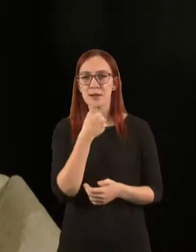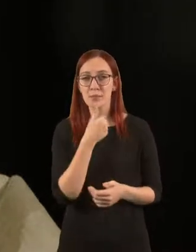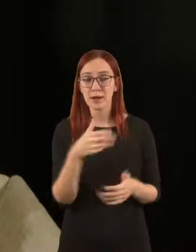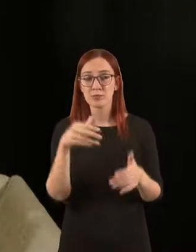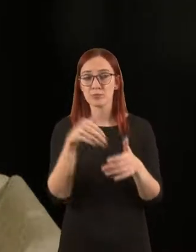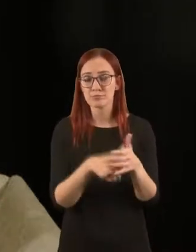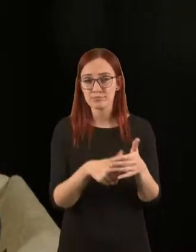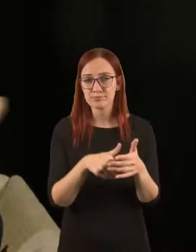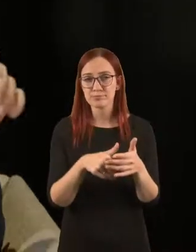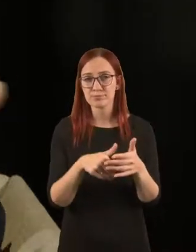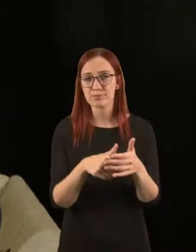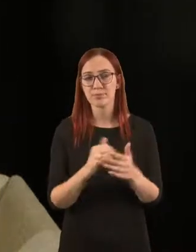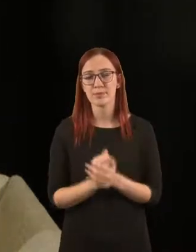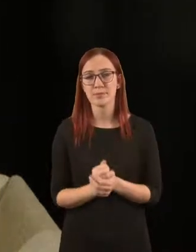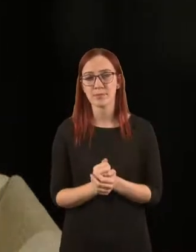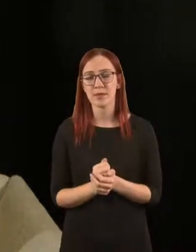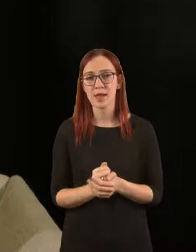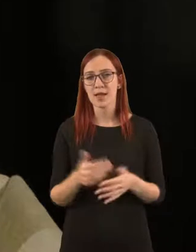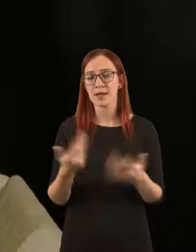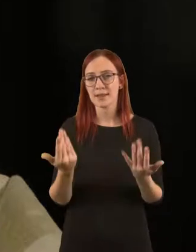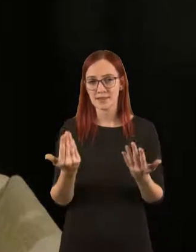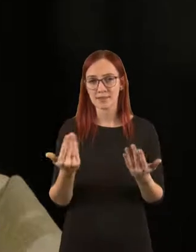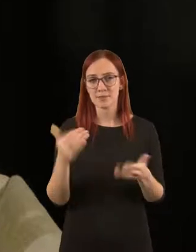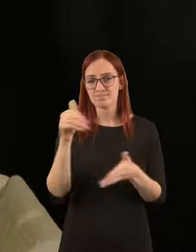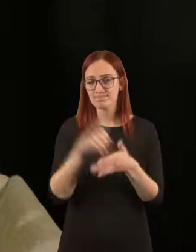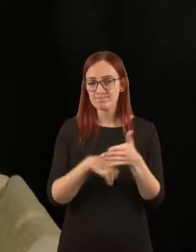budget. So if we